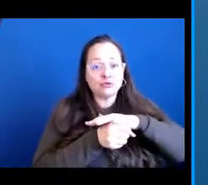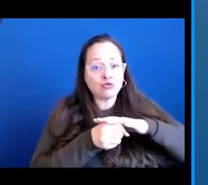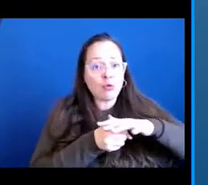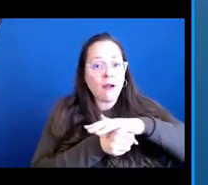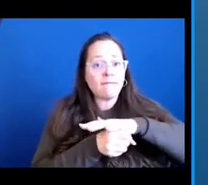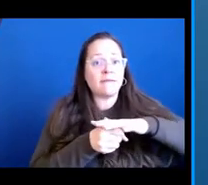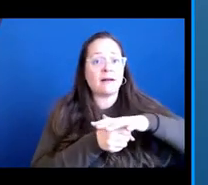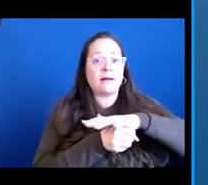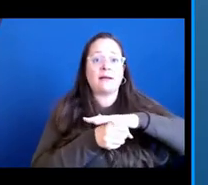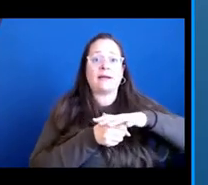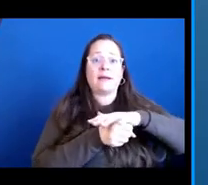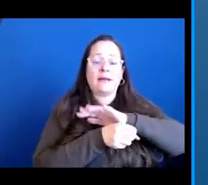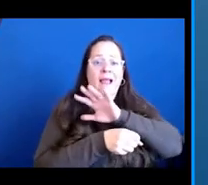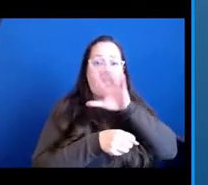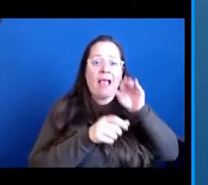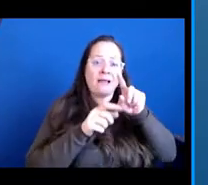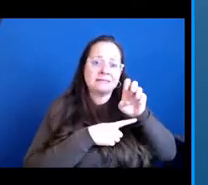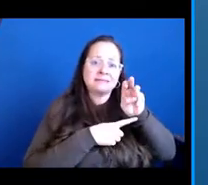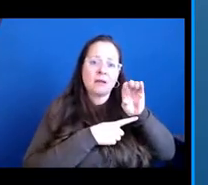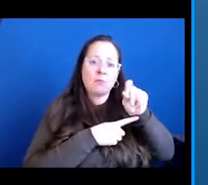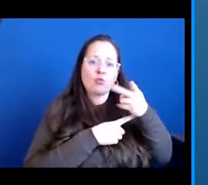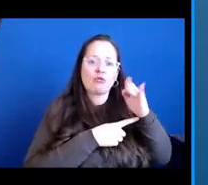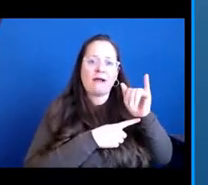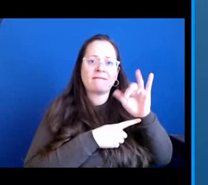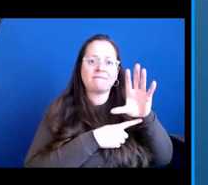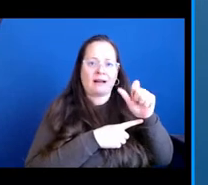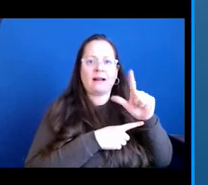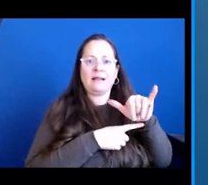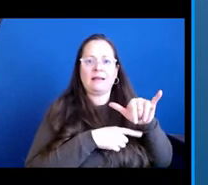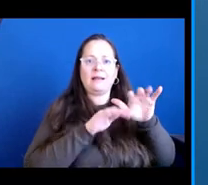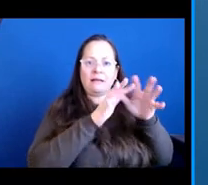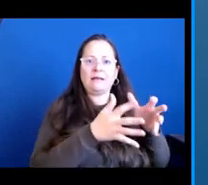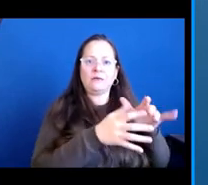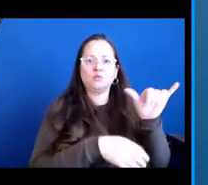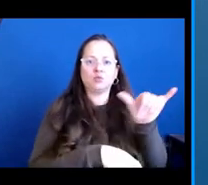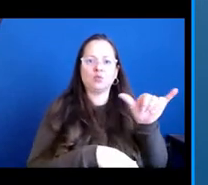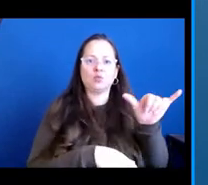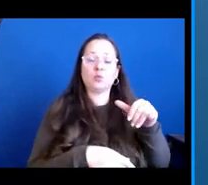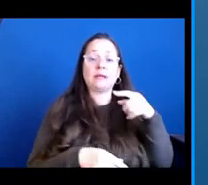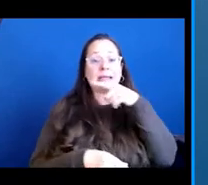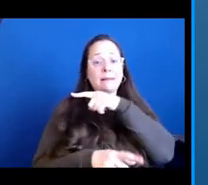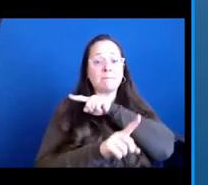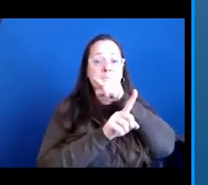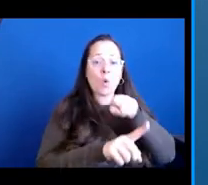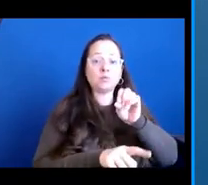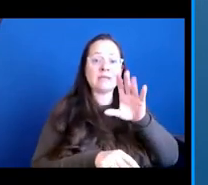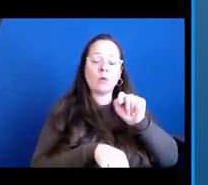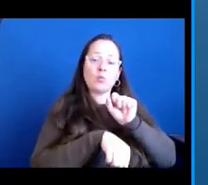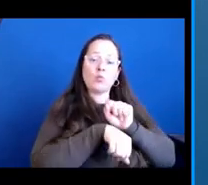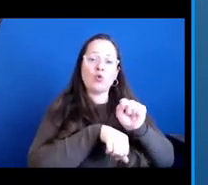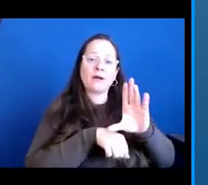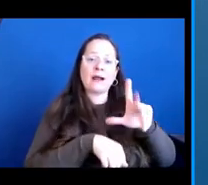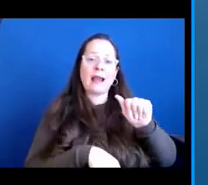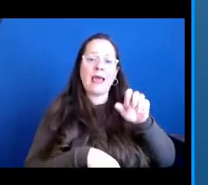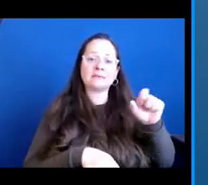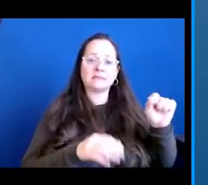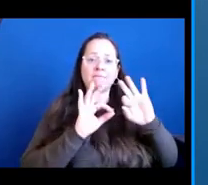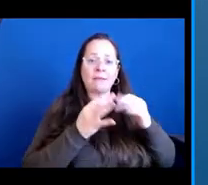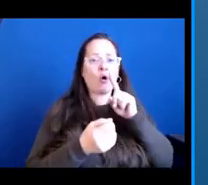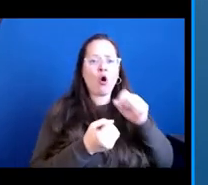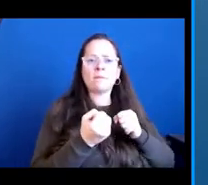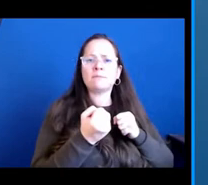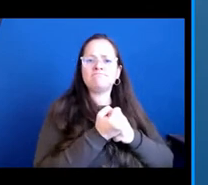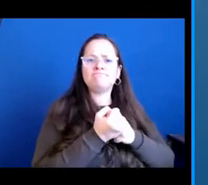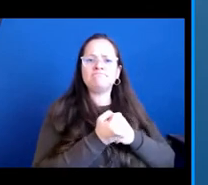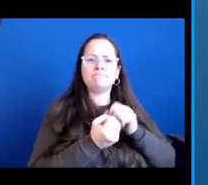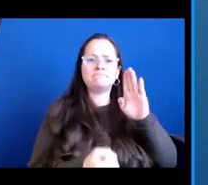demographically and he also points out working-class families are the backbone of our economy